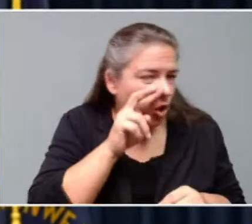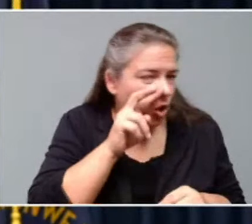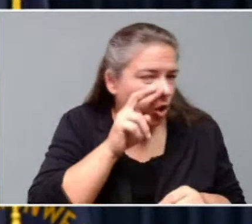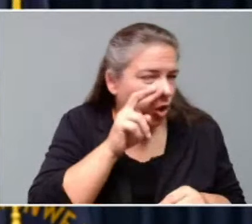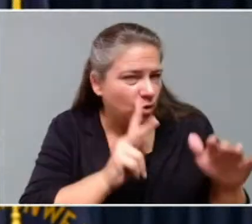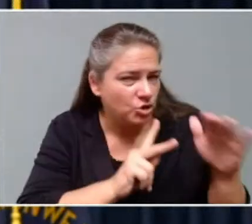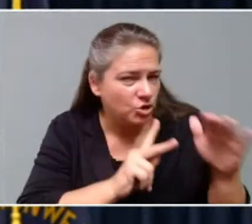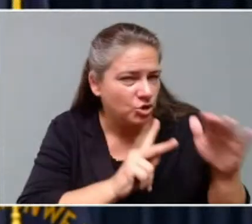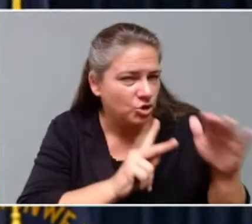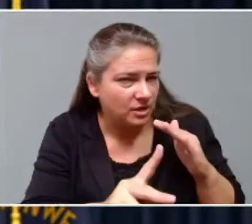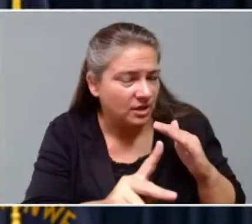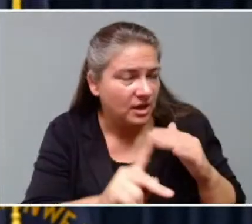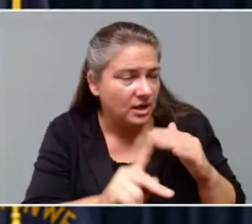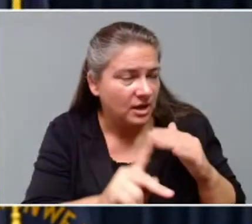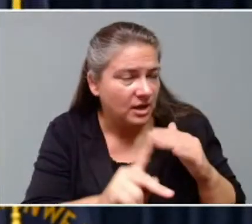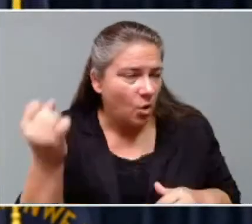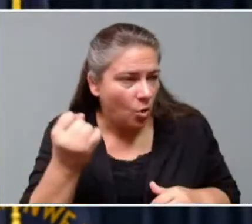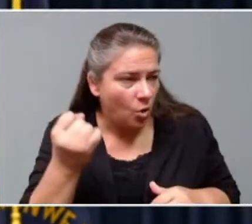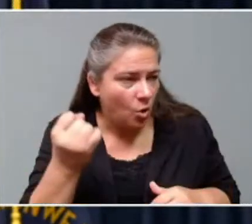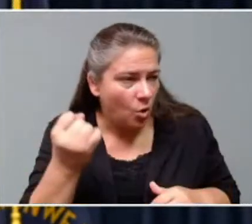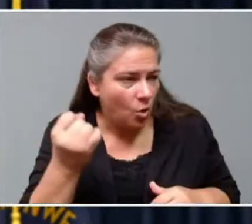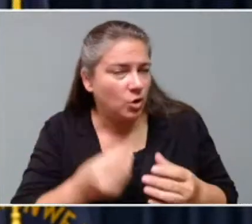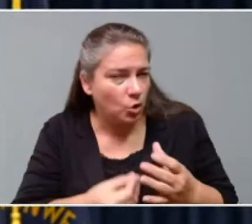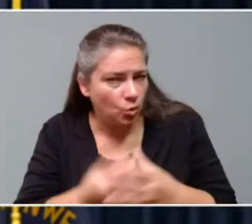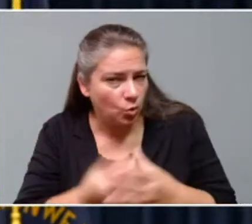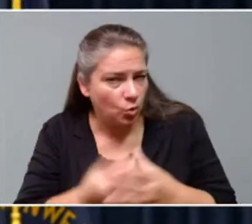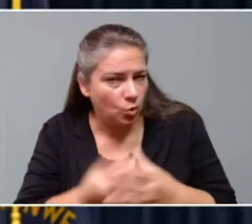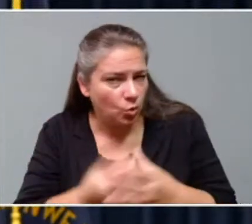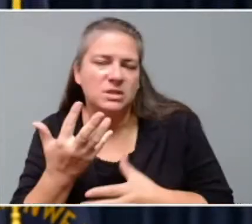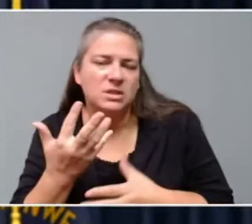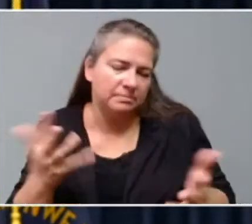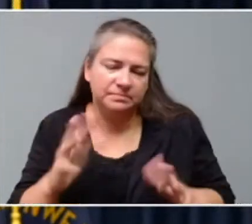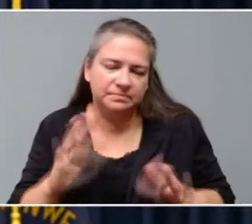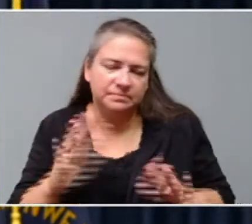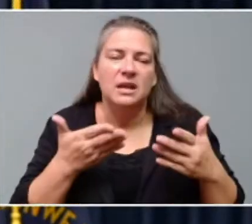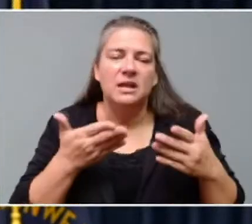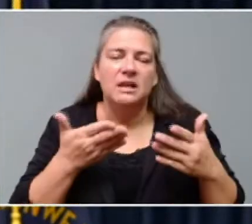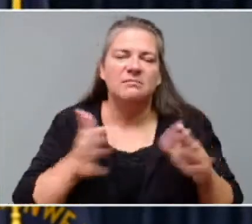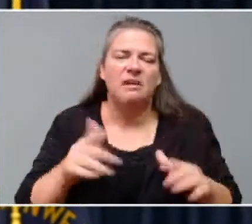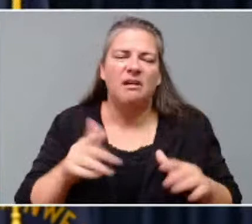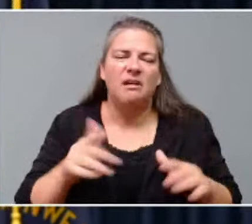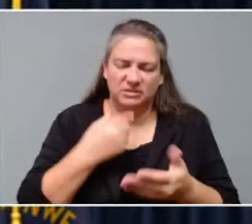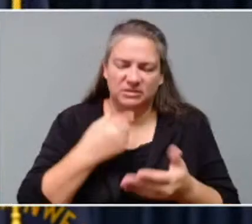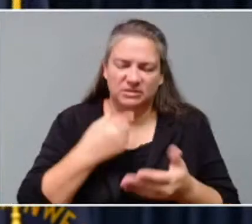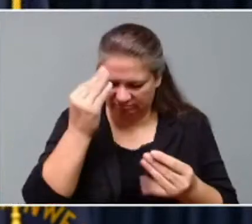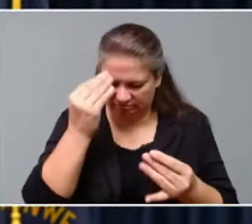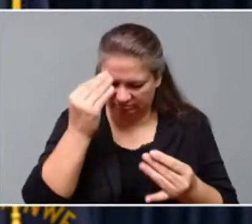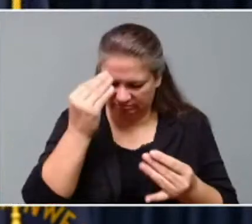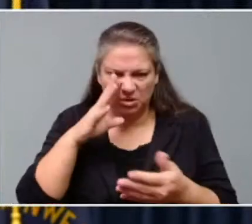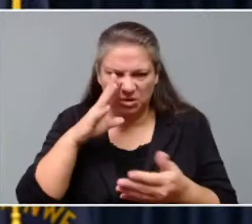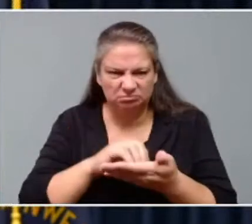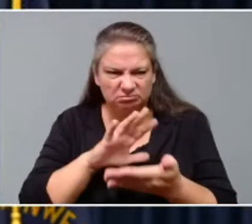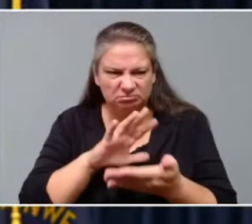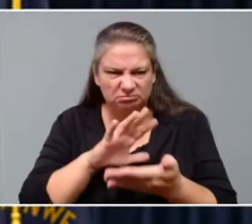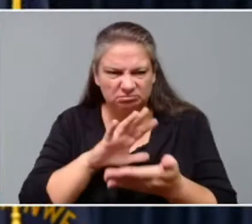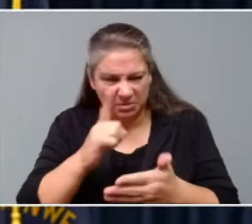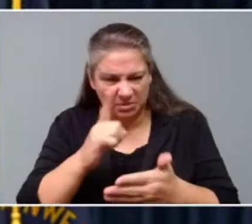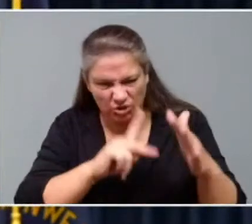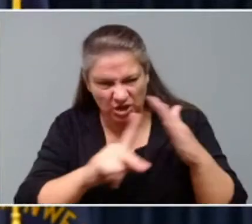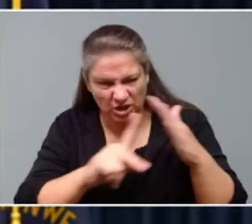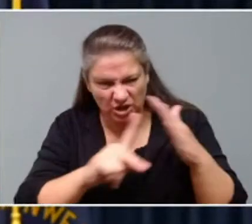grows, but let us do that. As